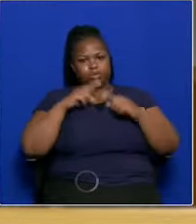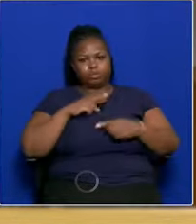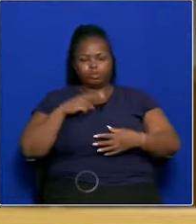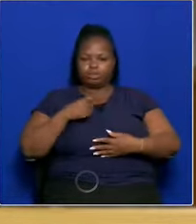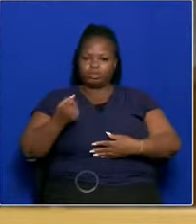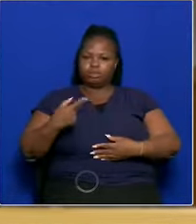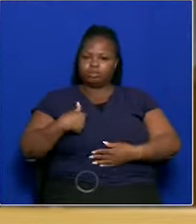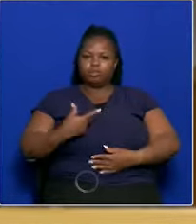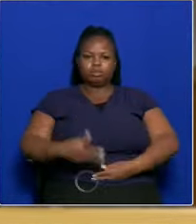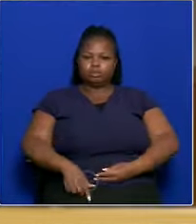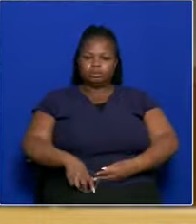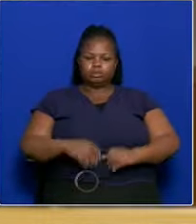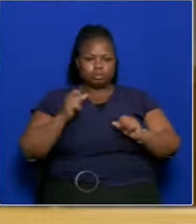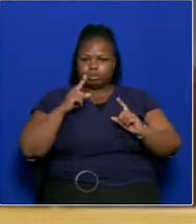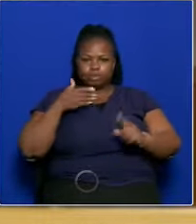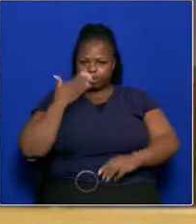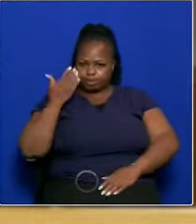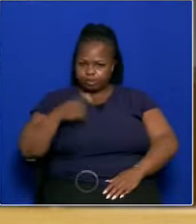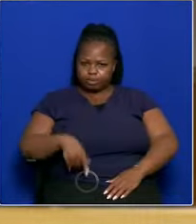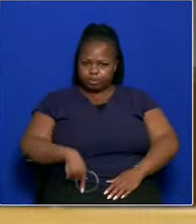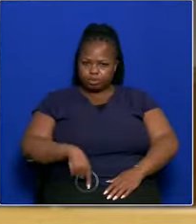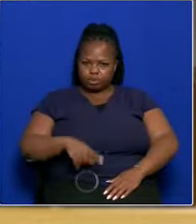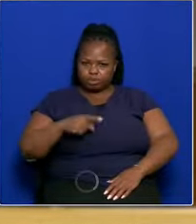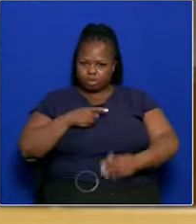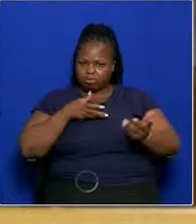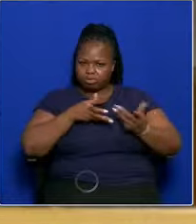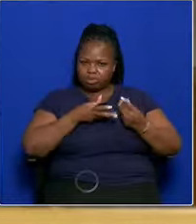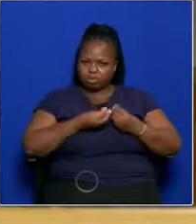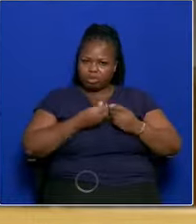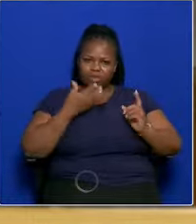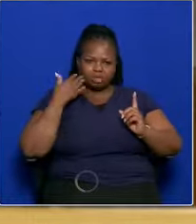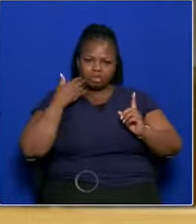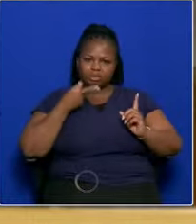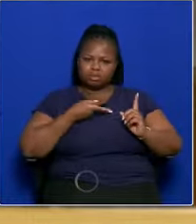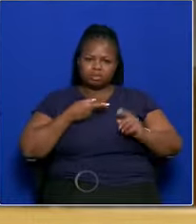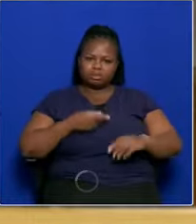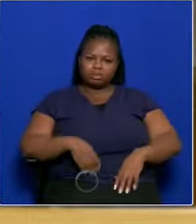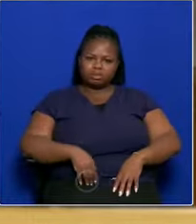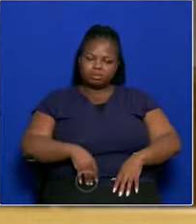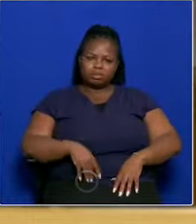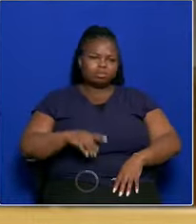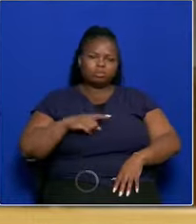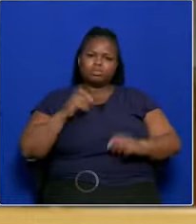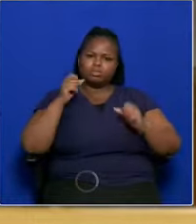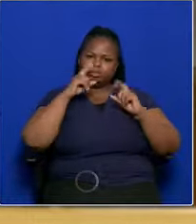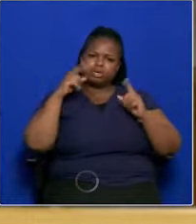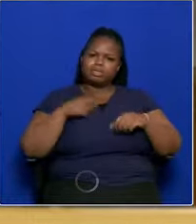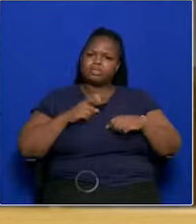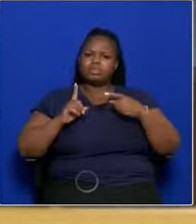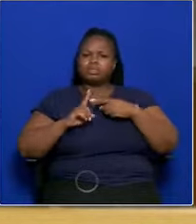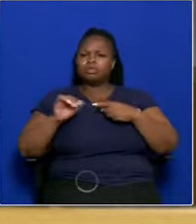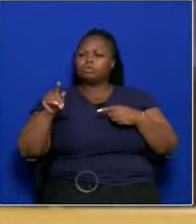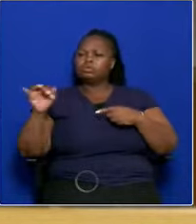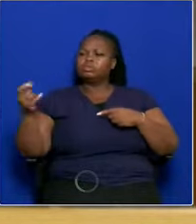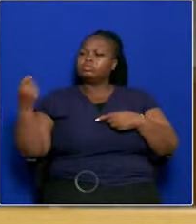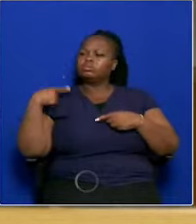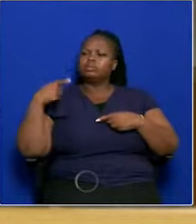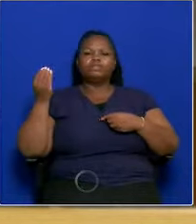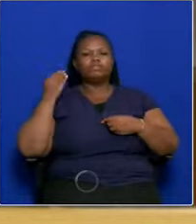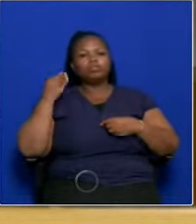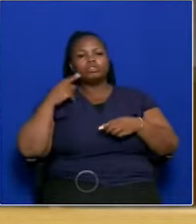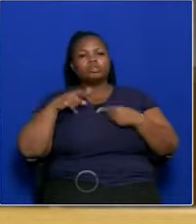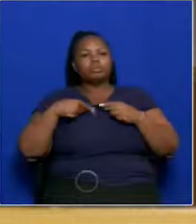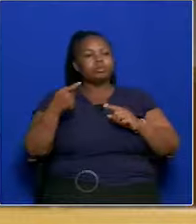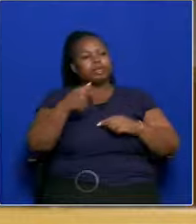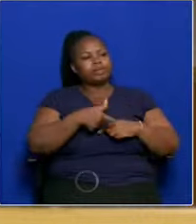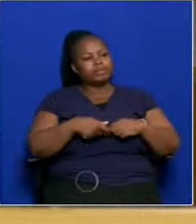surprised because you've had a conversation with Mr. Matlala. Why are you surprised that Mr. Nkosi then sends you information about payments to him when